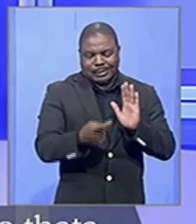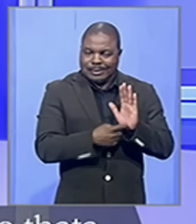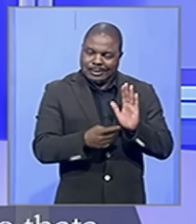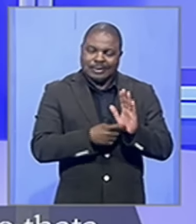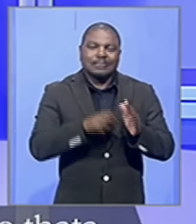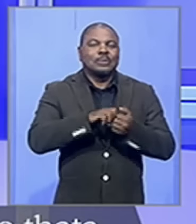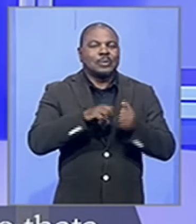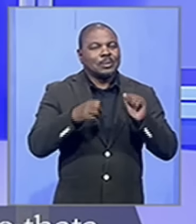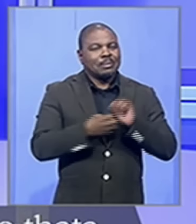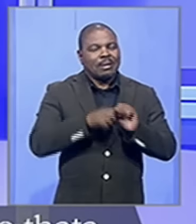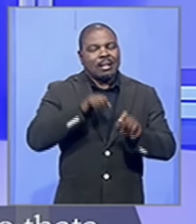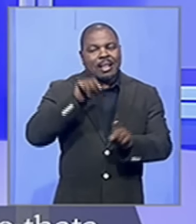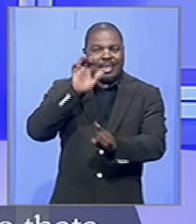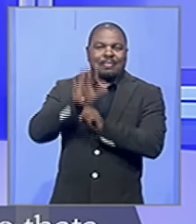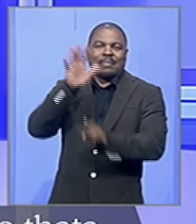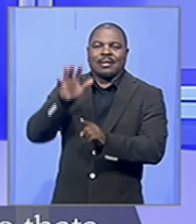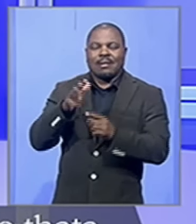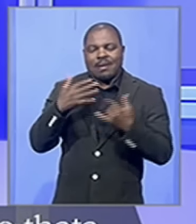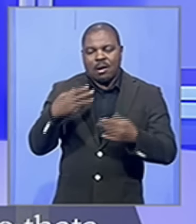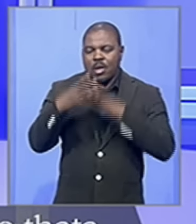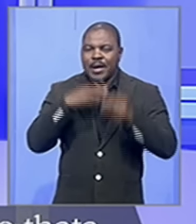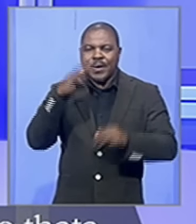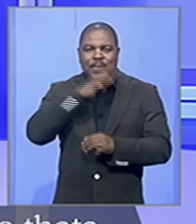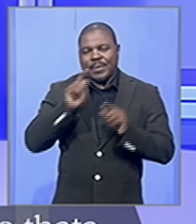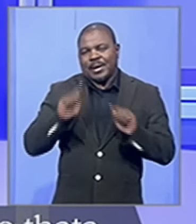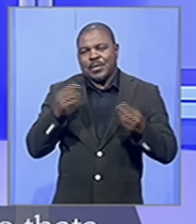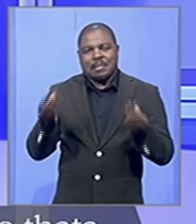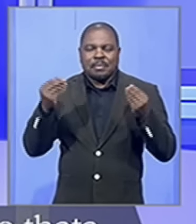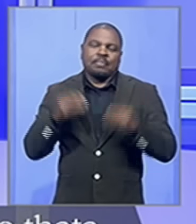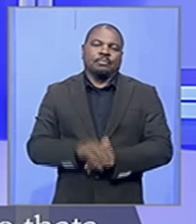go bakang selo se se kwa godimo sa botlhokatiro mo nageng.